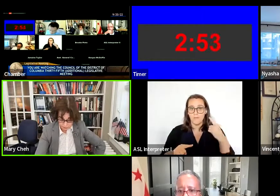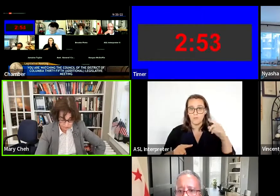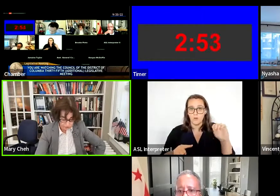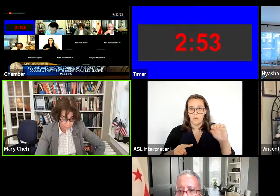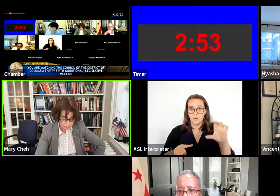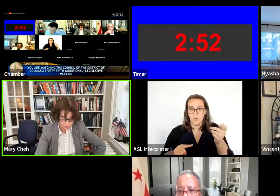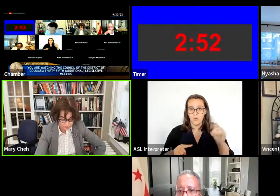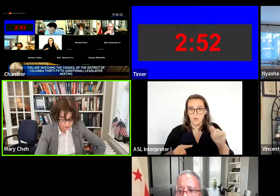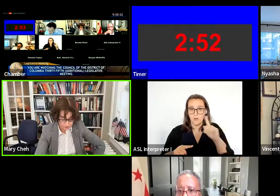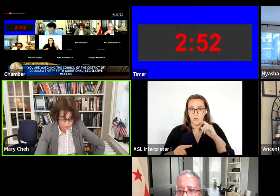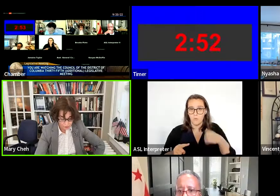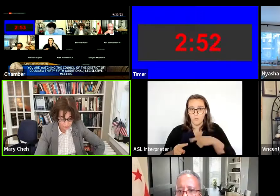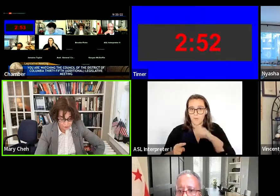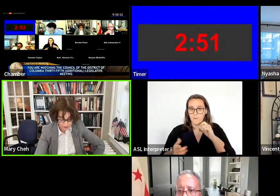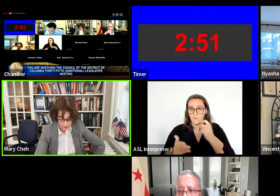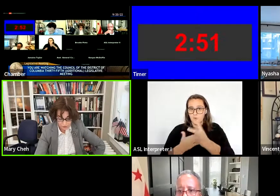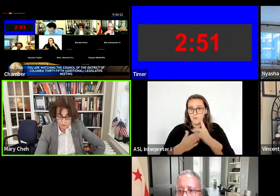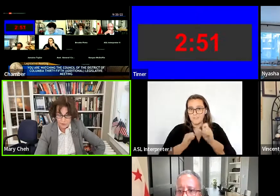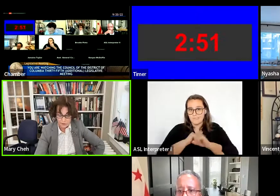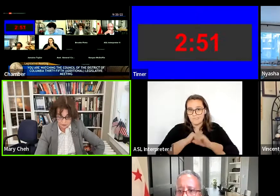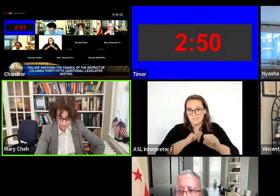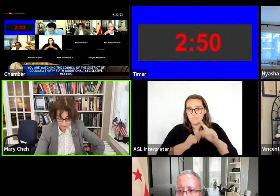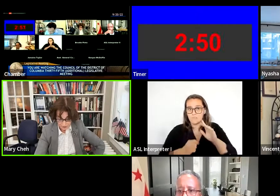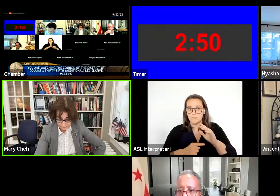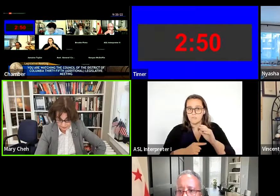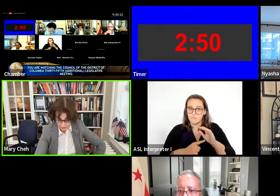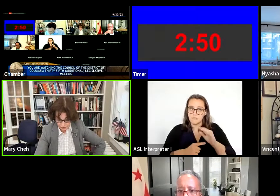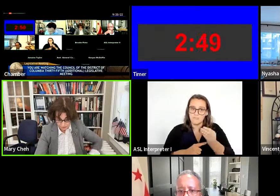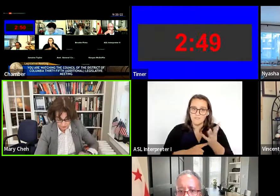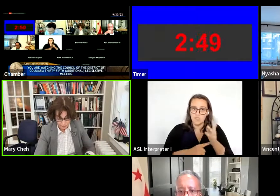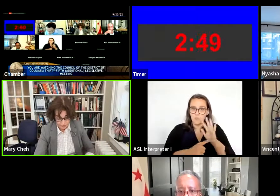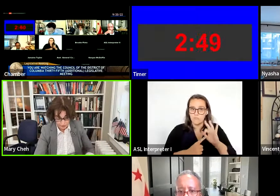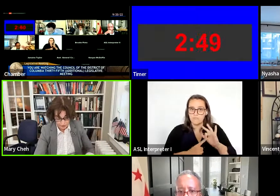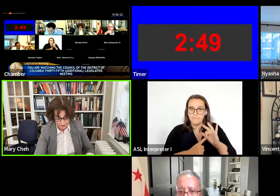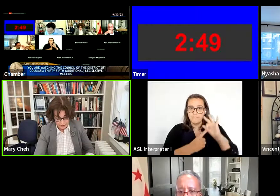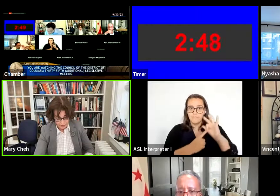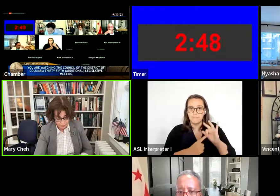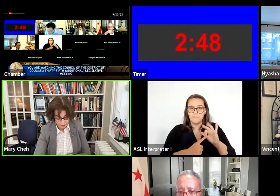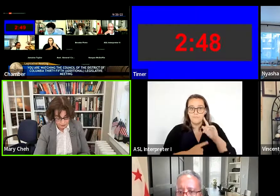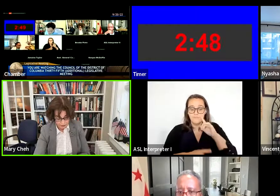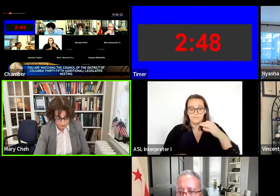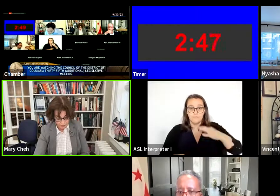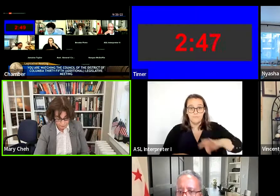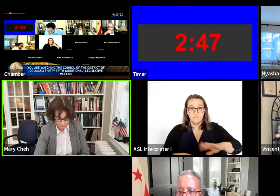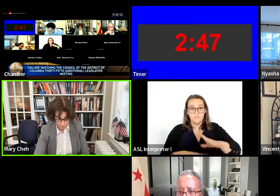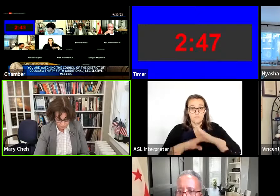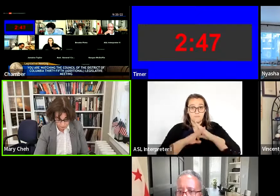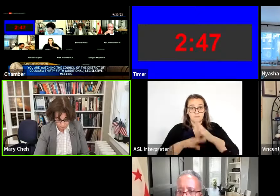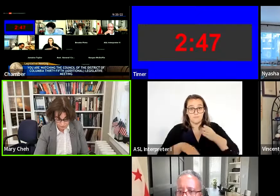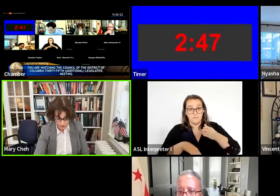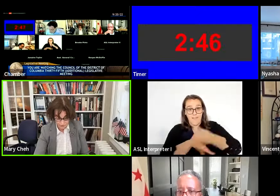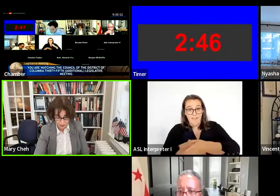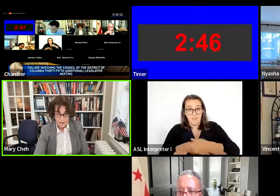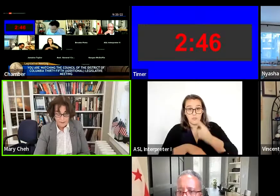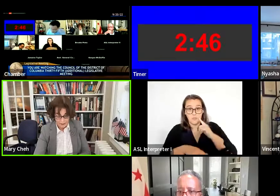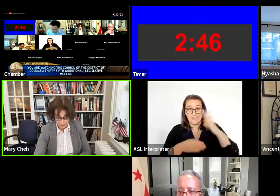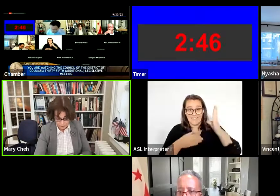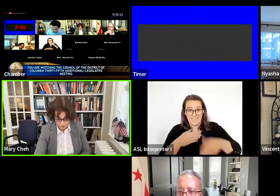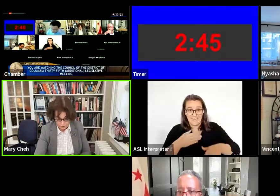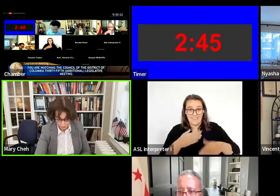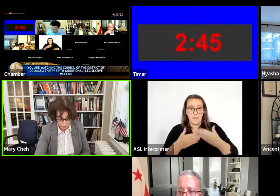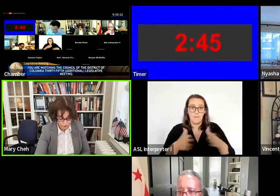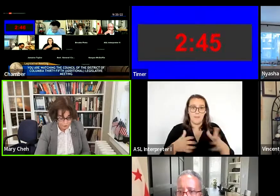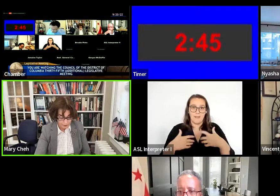similar legislation which extended certain protections, benefits, and agency authority after the end of the public health emergency.